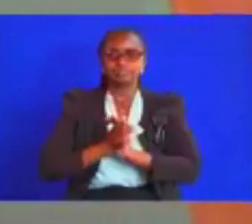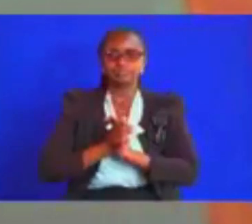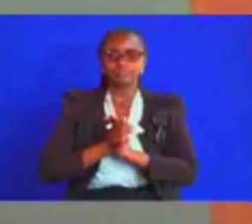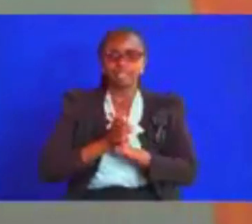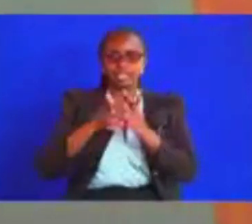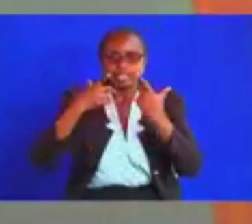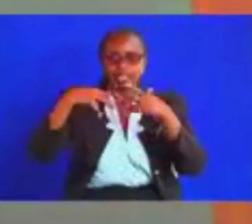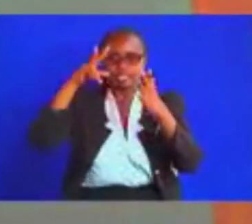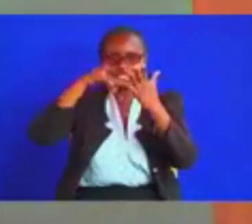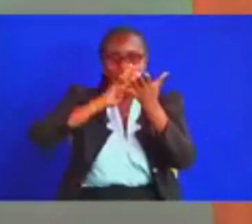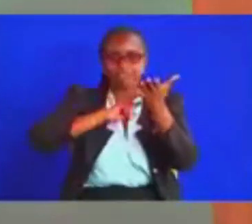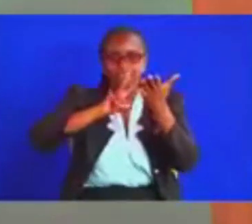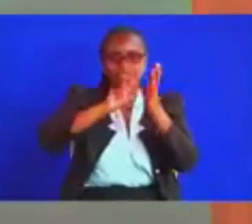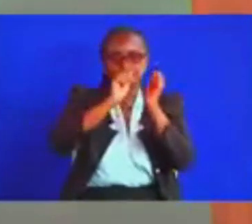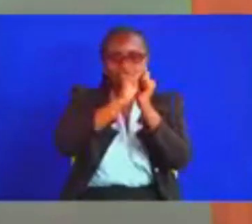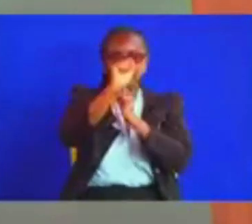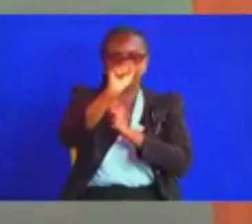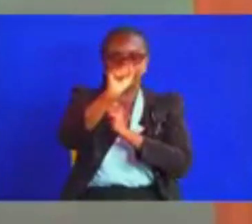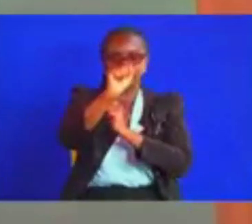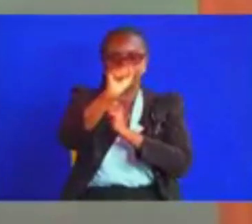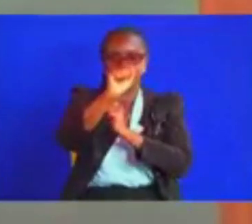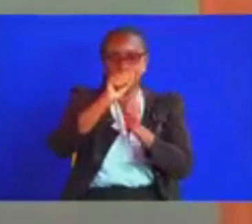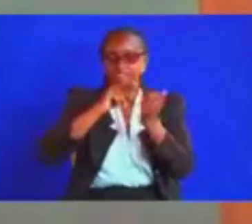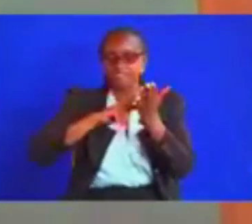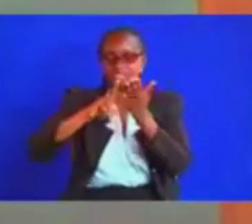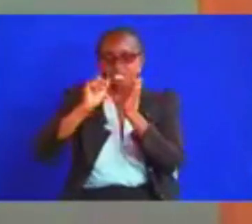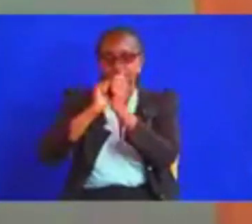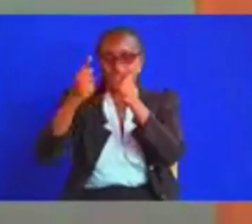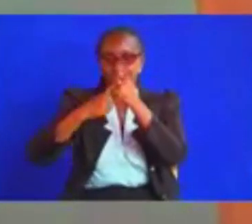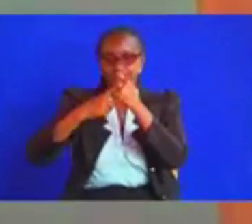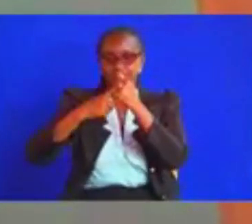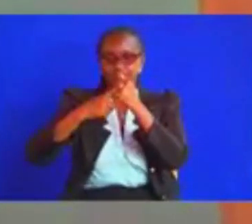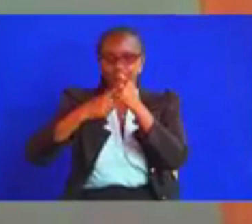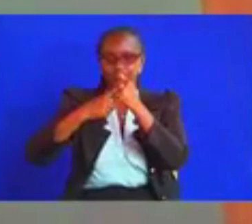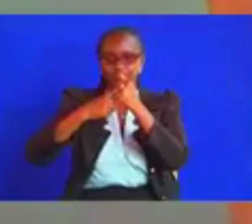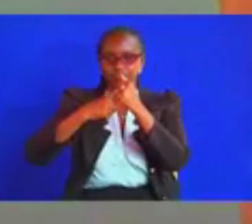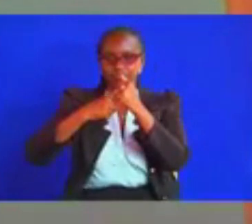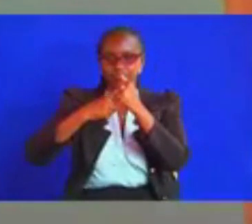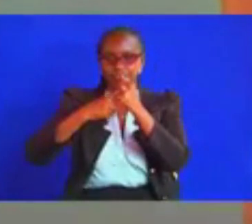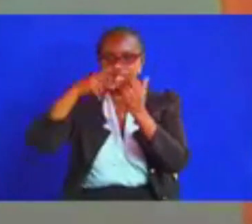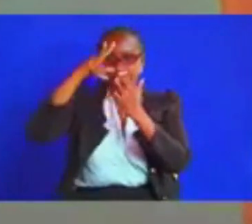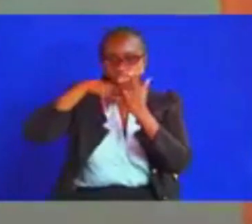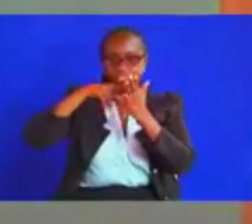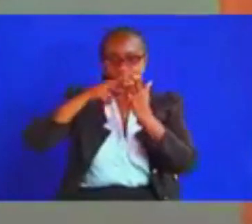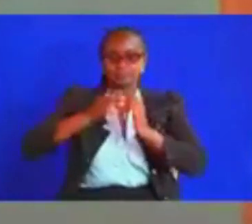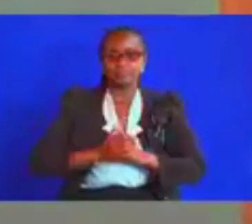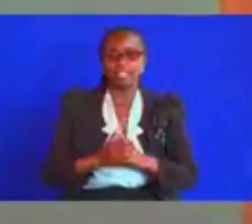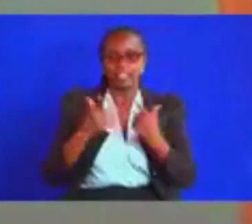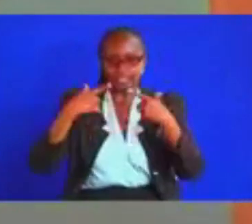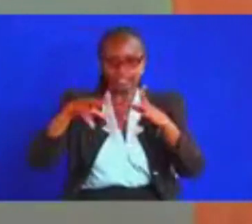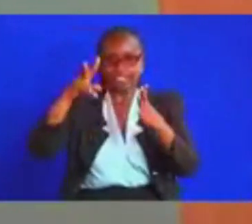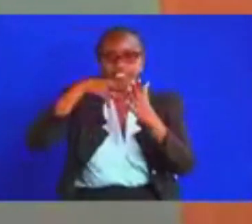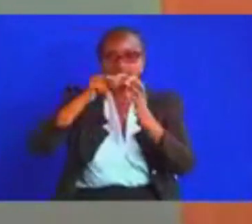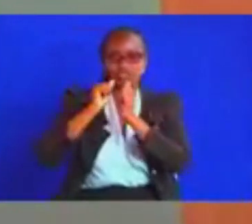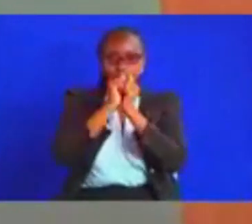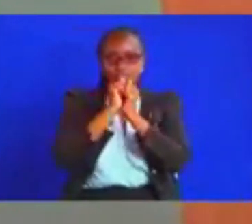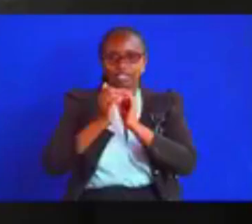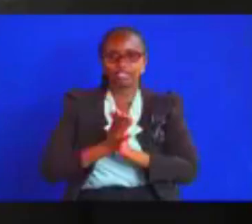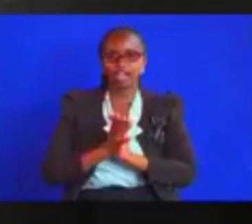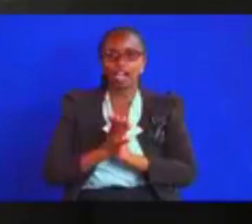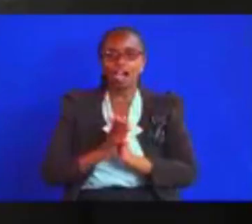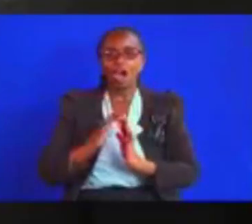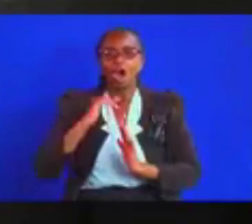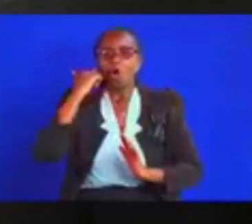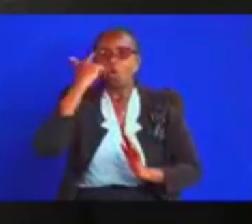reading 15, we're reading 16. Are you patient enough to read with me? All right, let's go. One, two, go. Who is